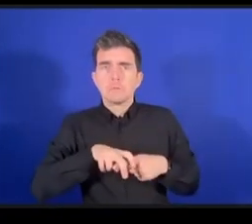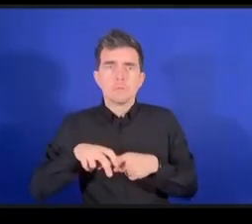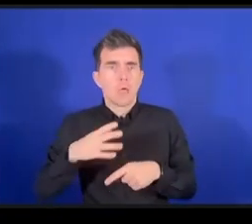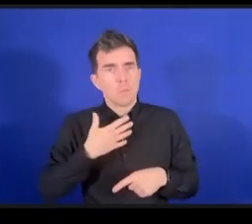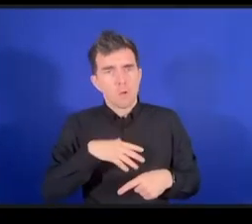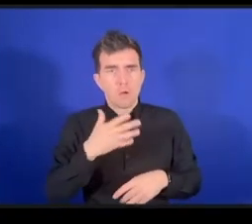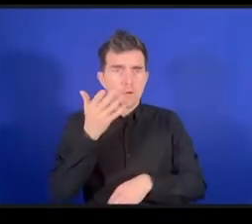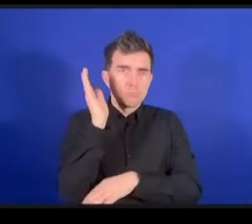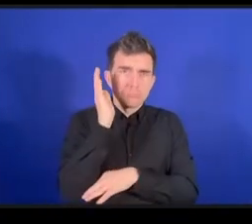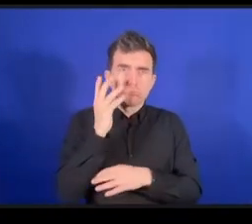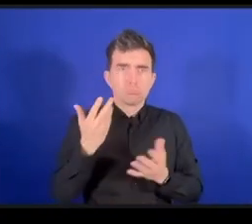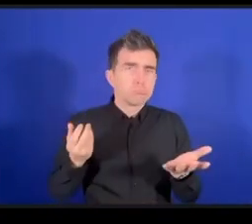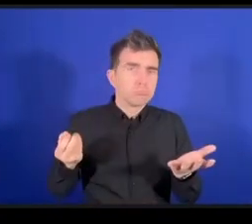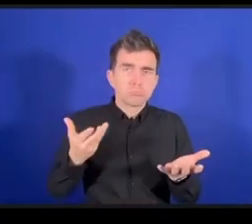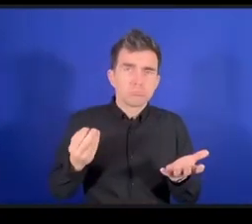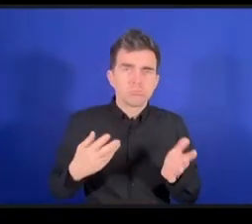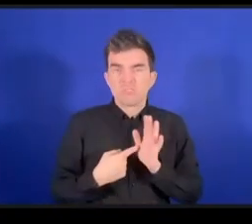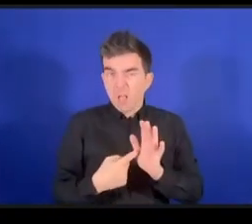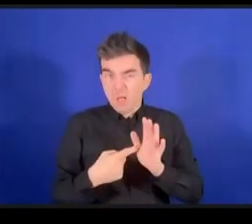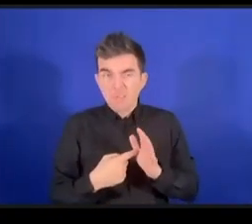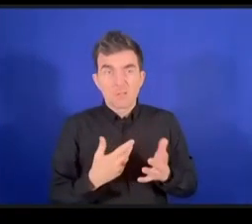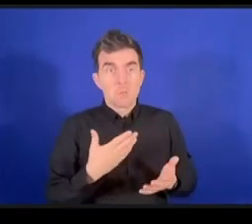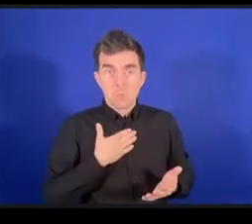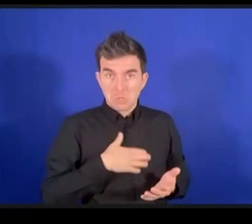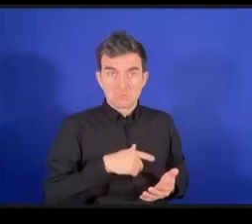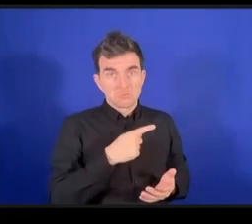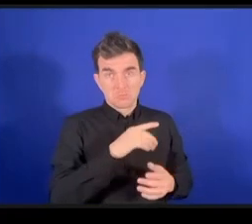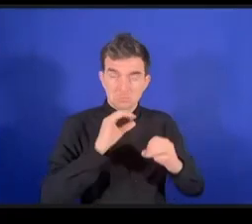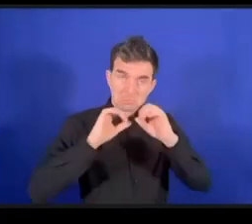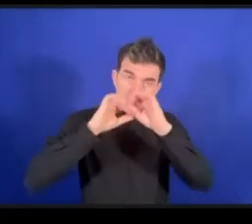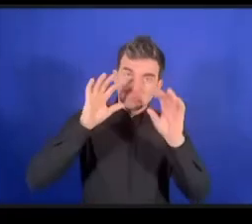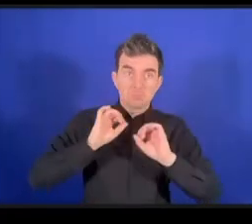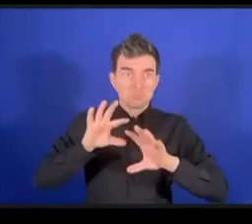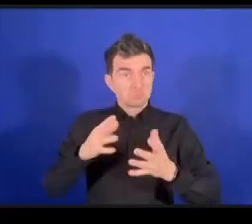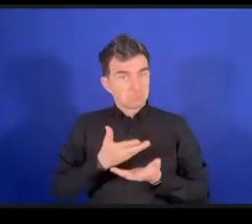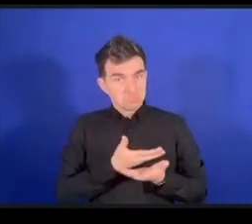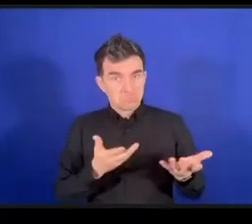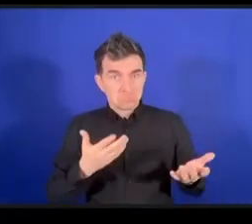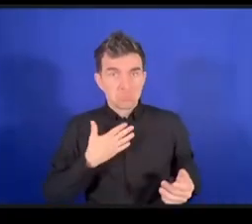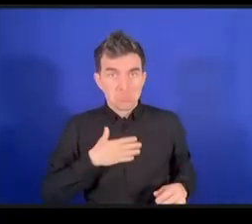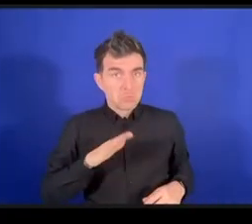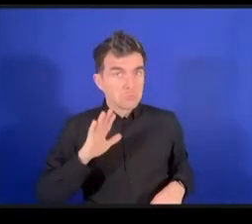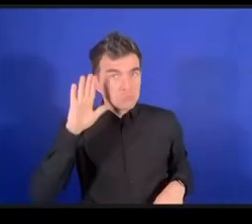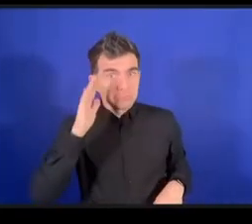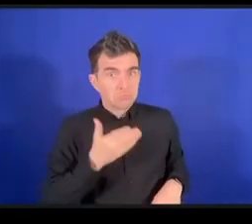Anybody willing to venture forward?